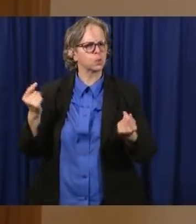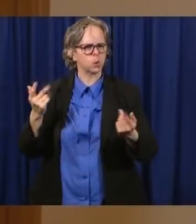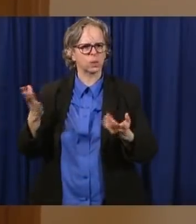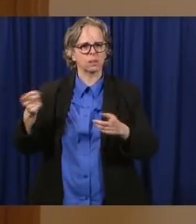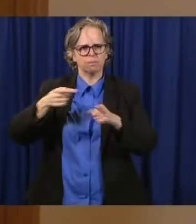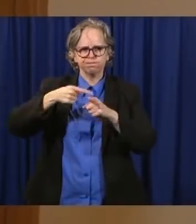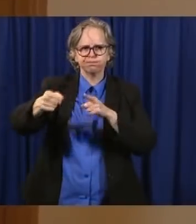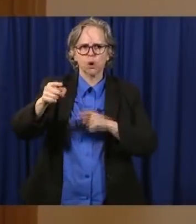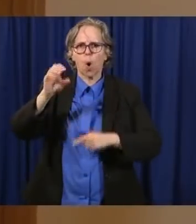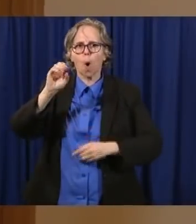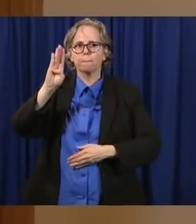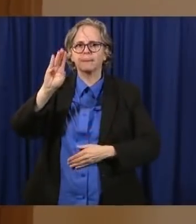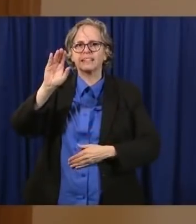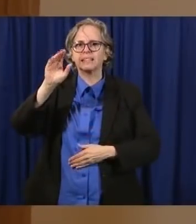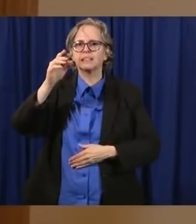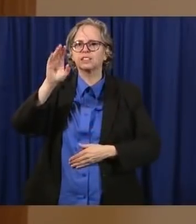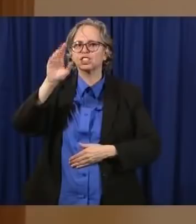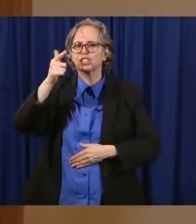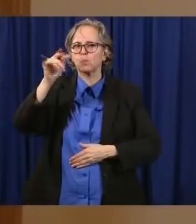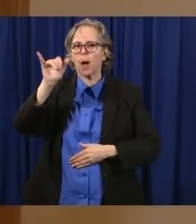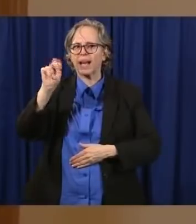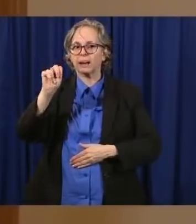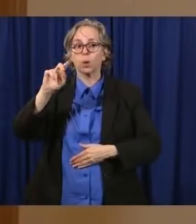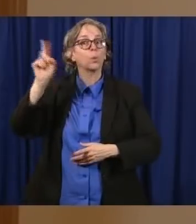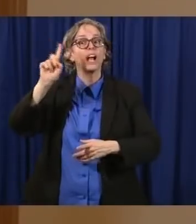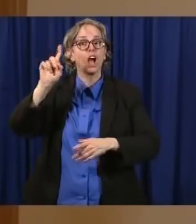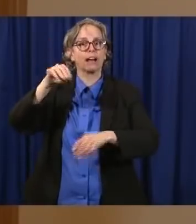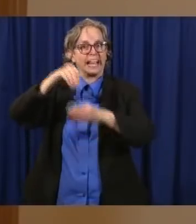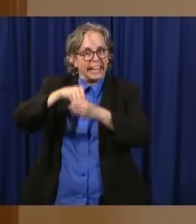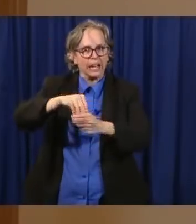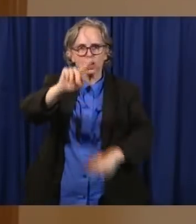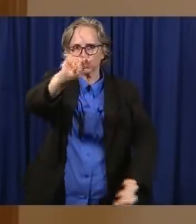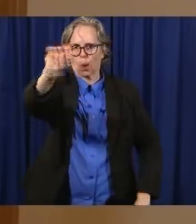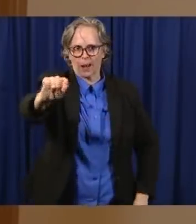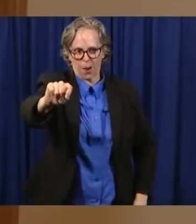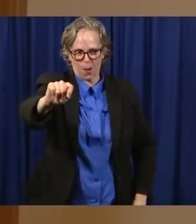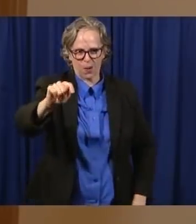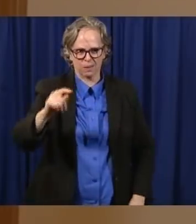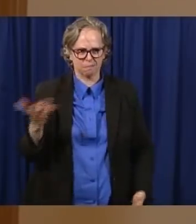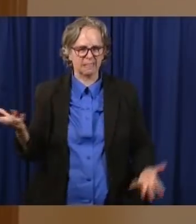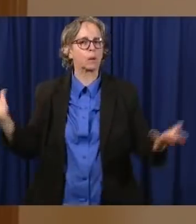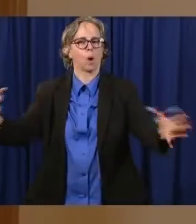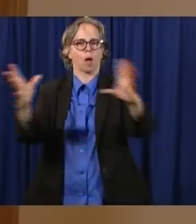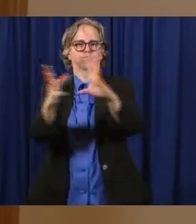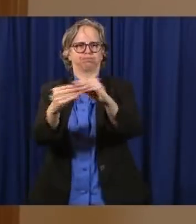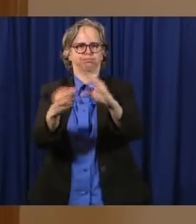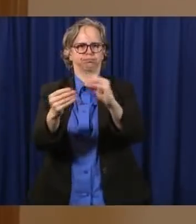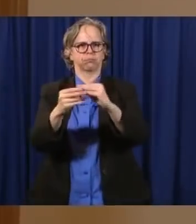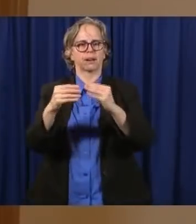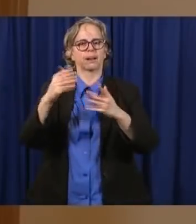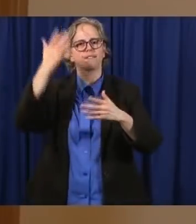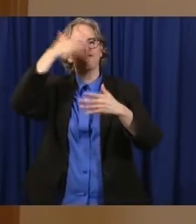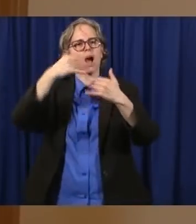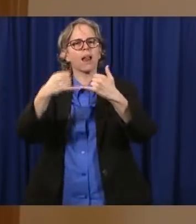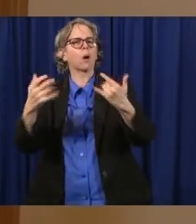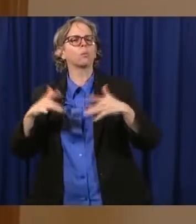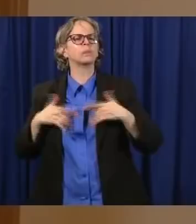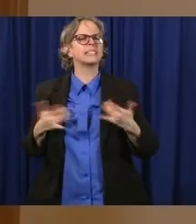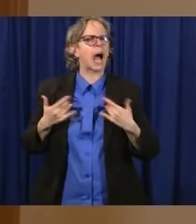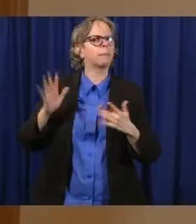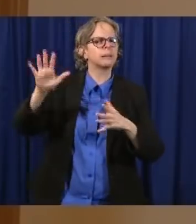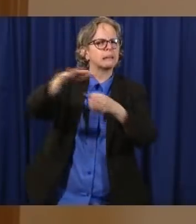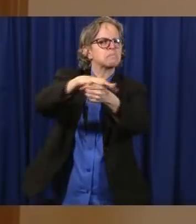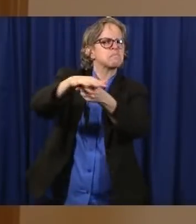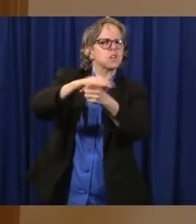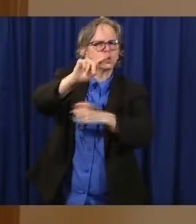OB/GYN in Toledo. So he's going to tell you a little bit about what's on the front lines. He's the son, actually, of joined early in his career